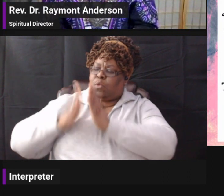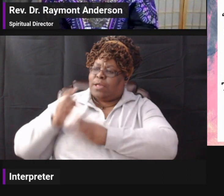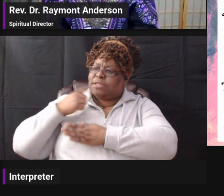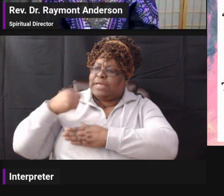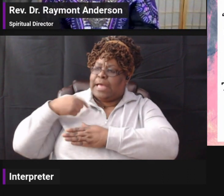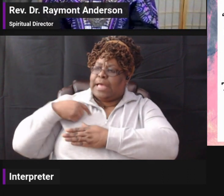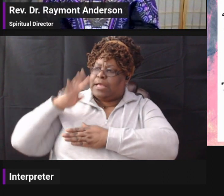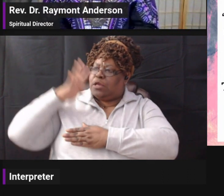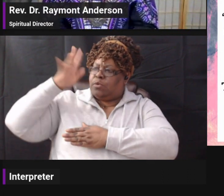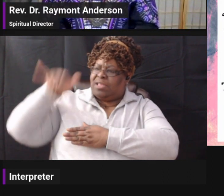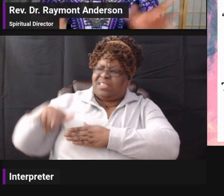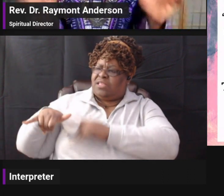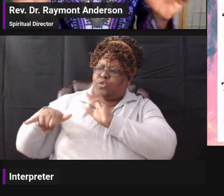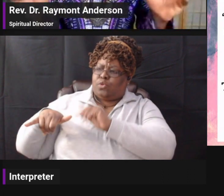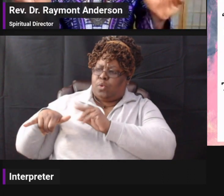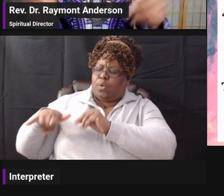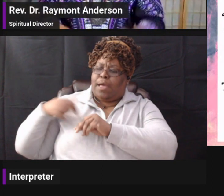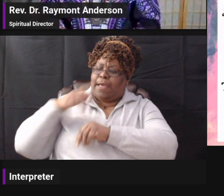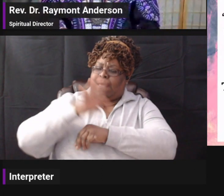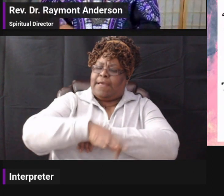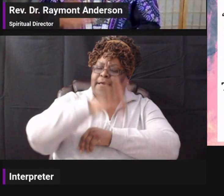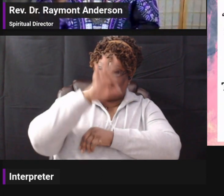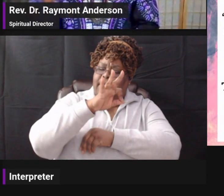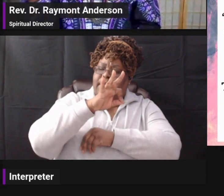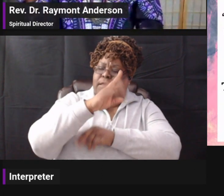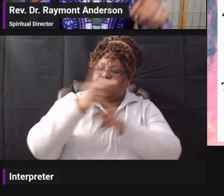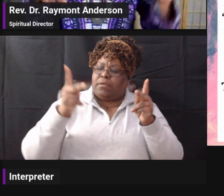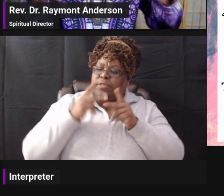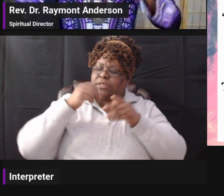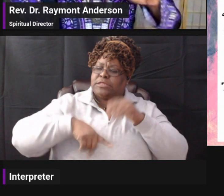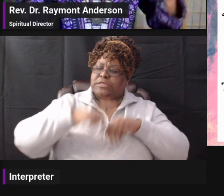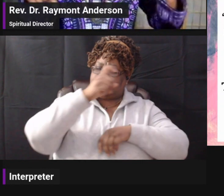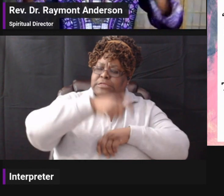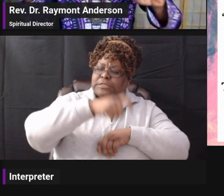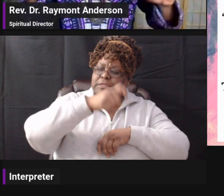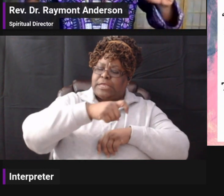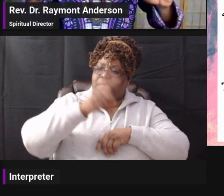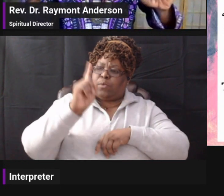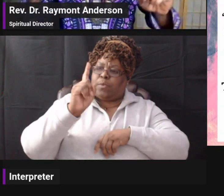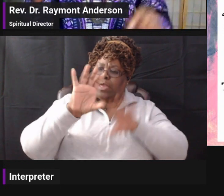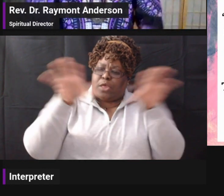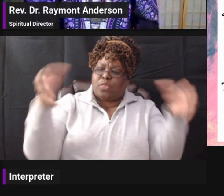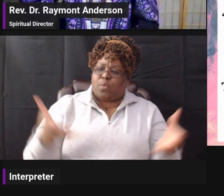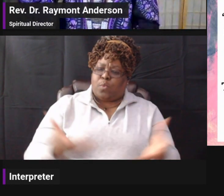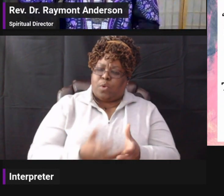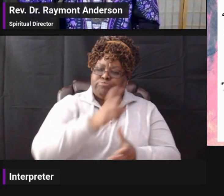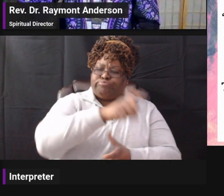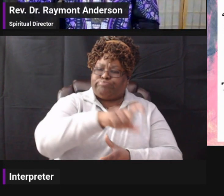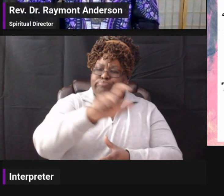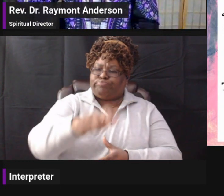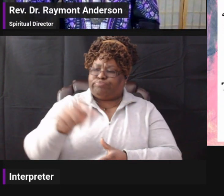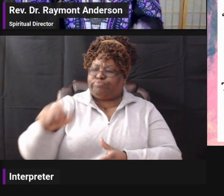as the author said, I didn't make any of this up. What I did was found places in time on this planet where